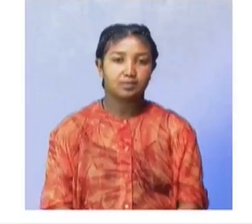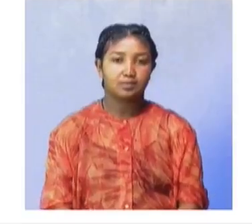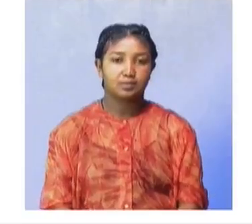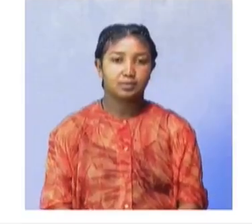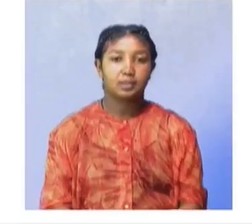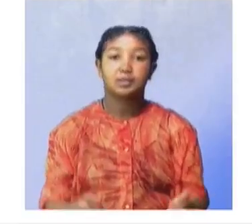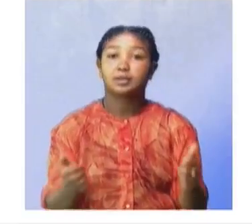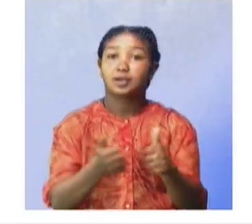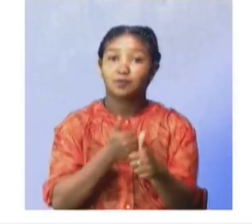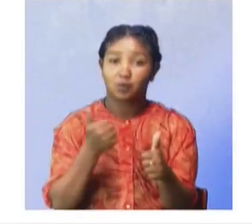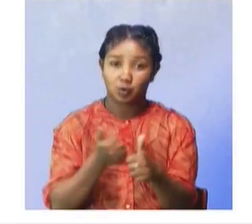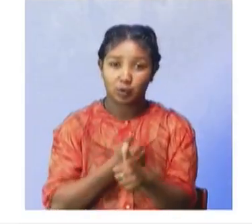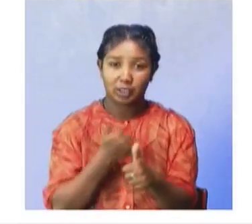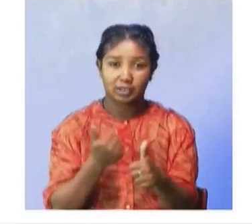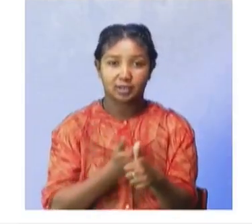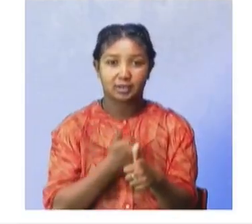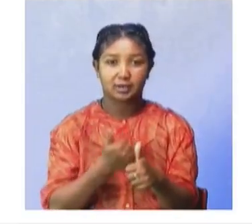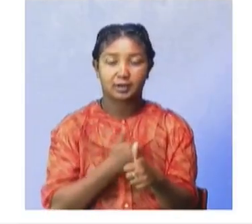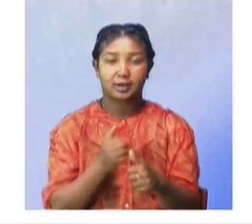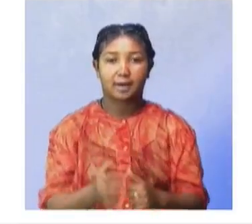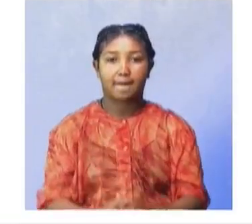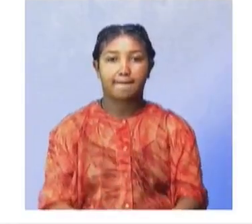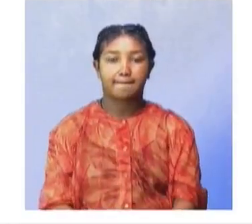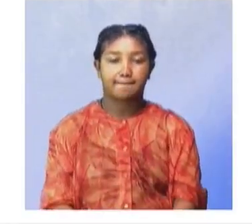the following